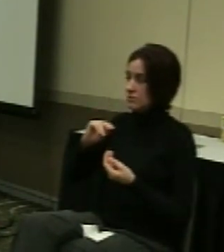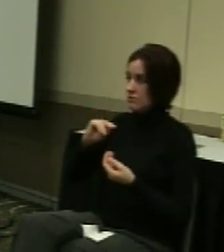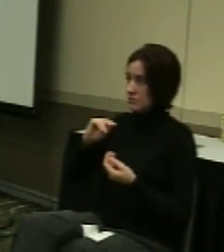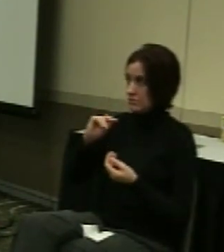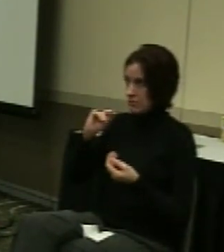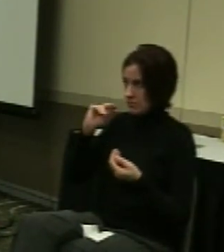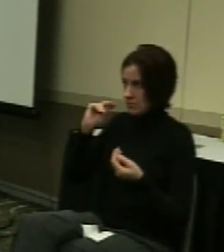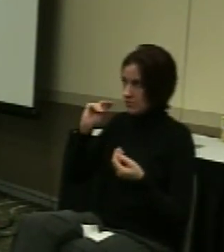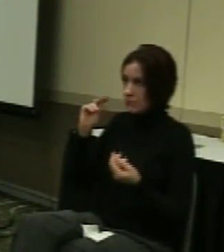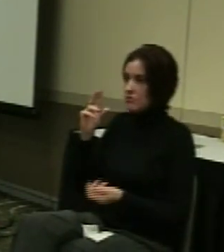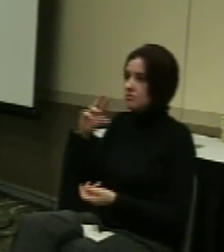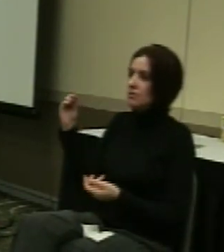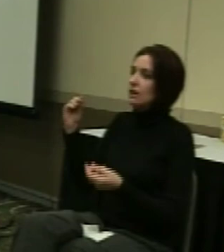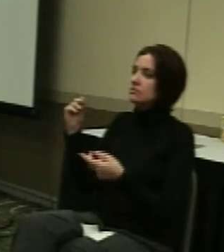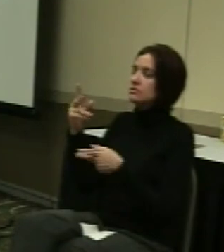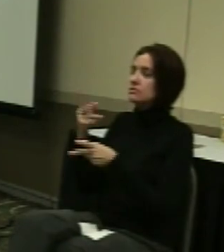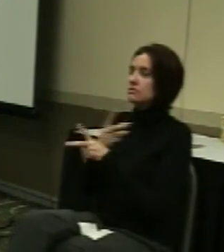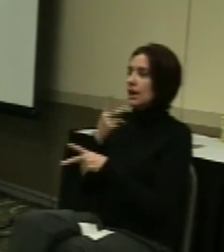calculate and